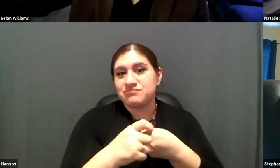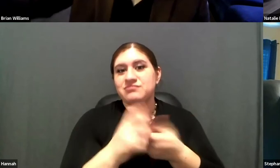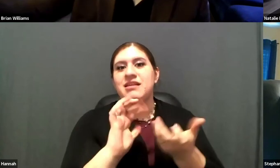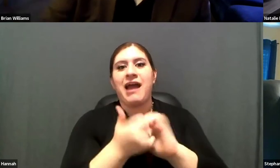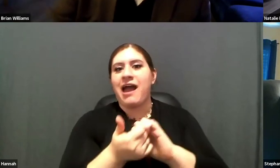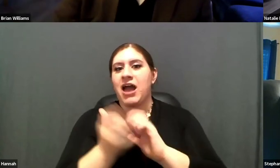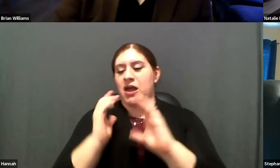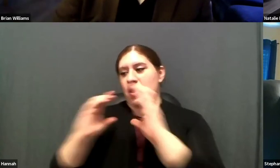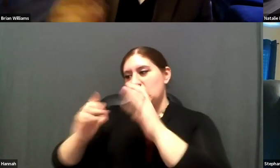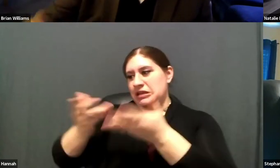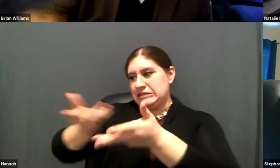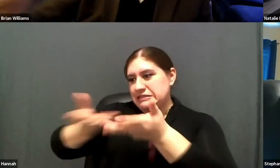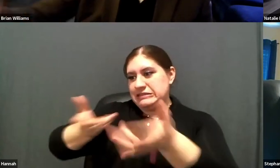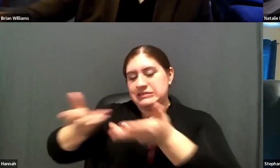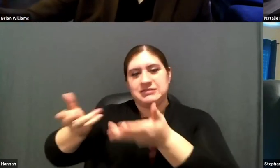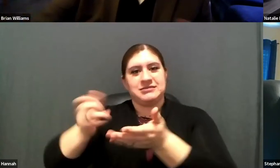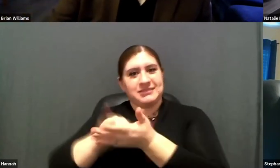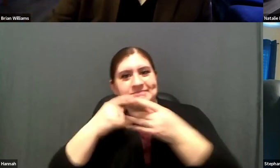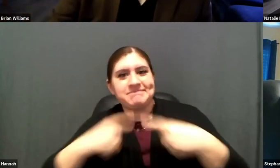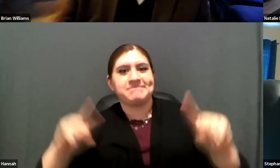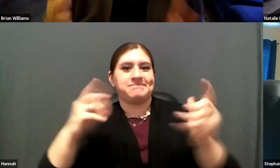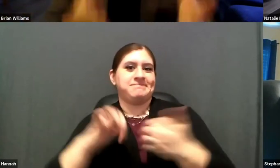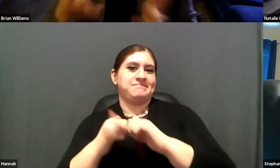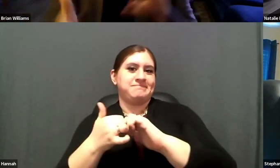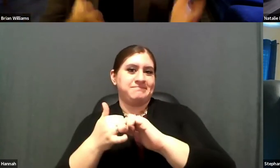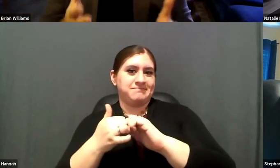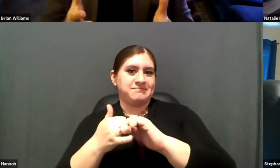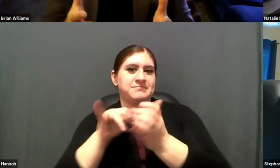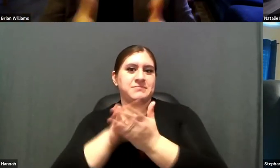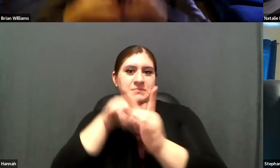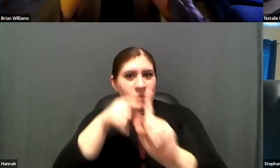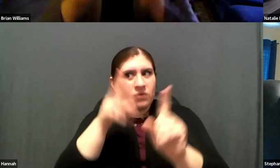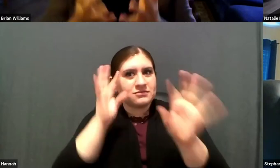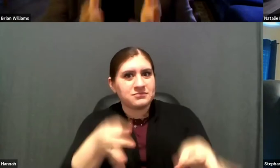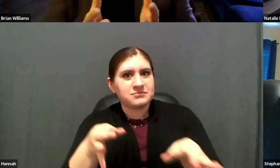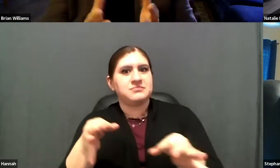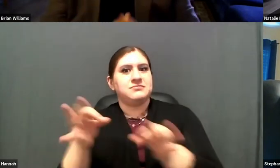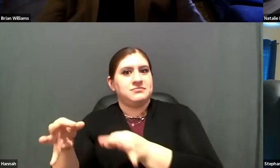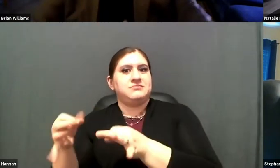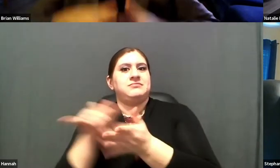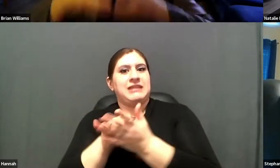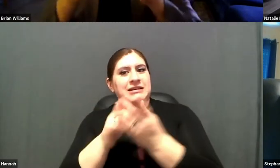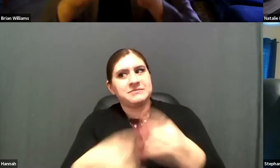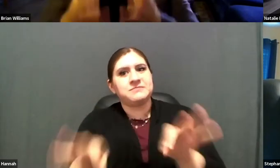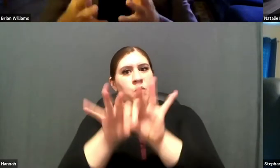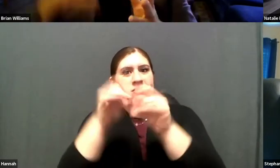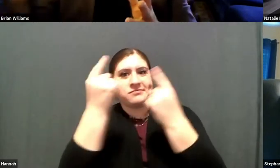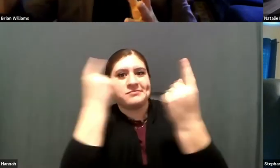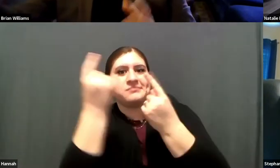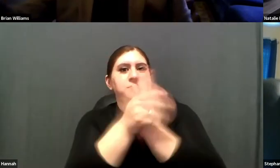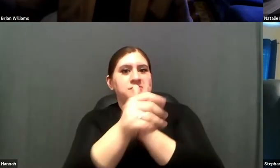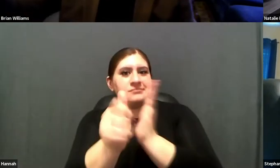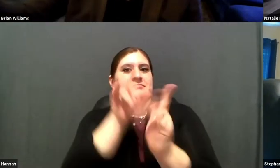we communicate in an effective and meaningful way? It's about decision making. It's about those critical thinking skills and applying